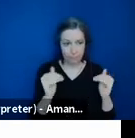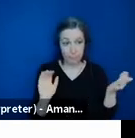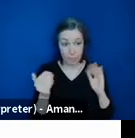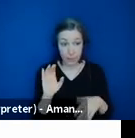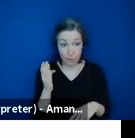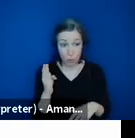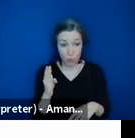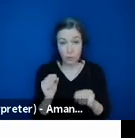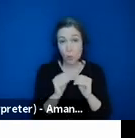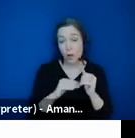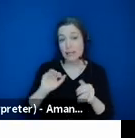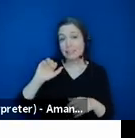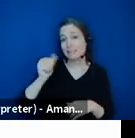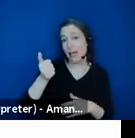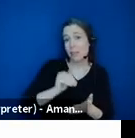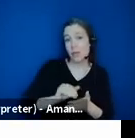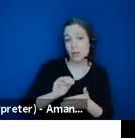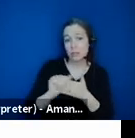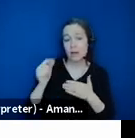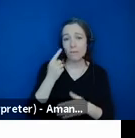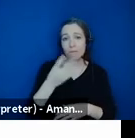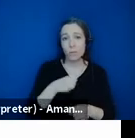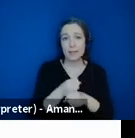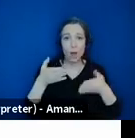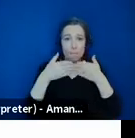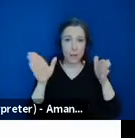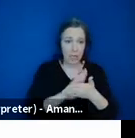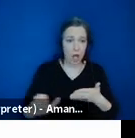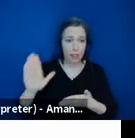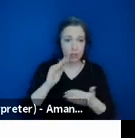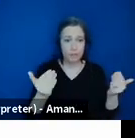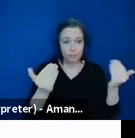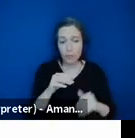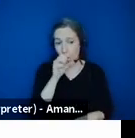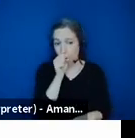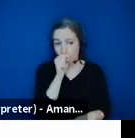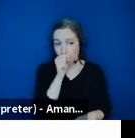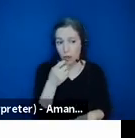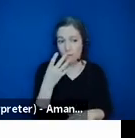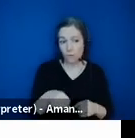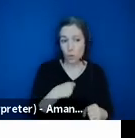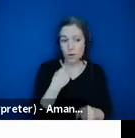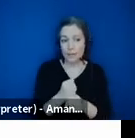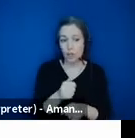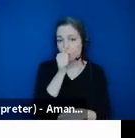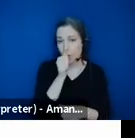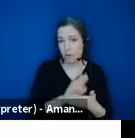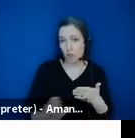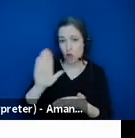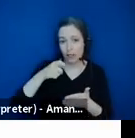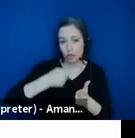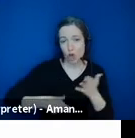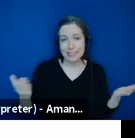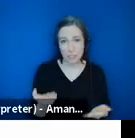,000 for a four year public college in Maryland, compared to the orange the four year private college in Maryland. And